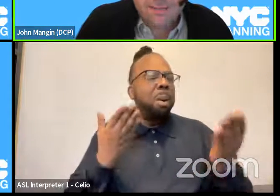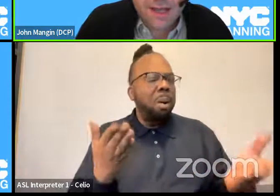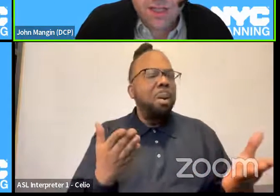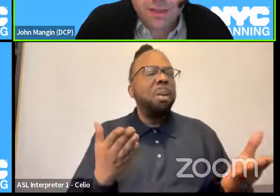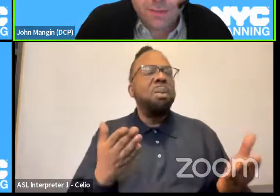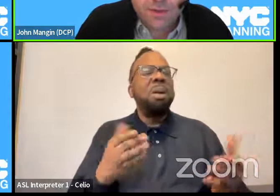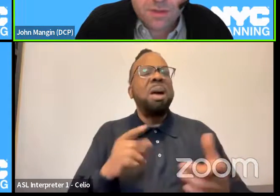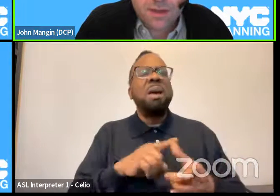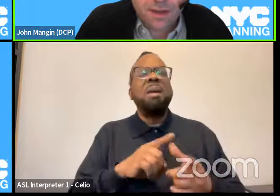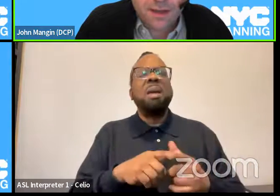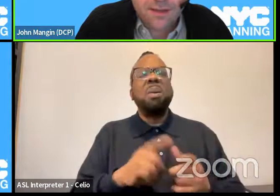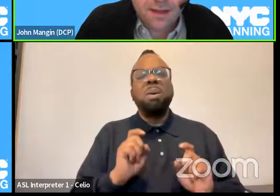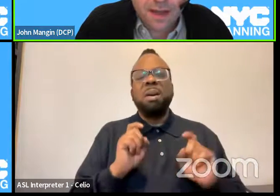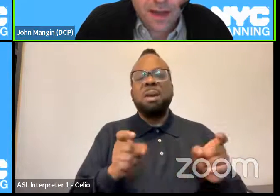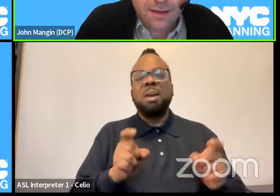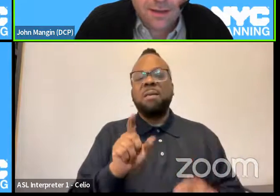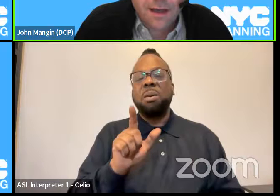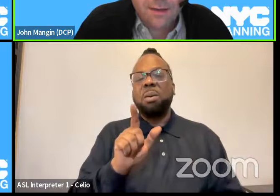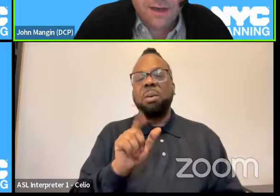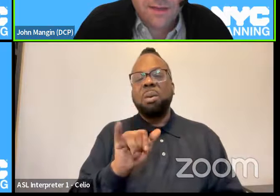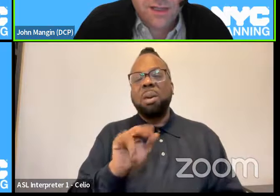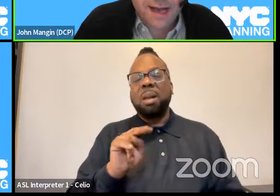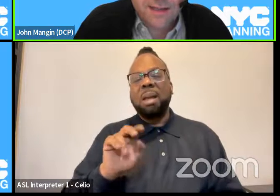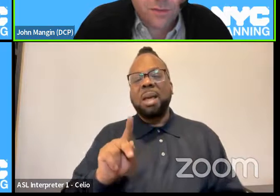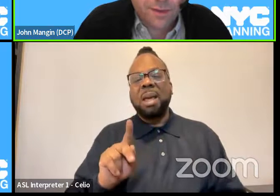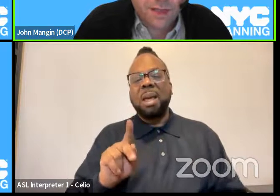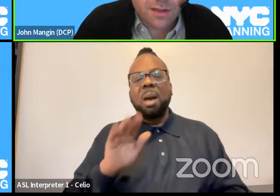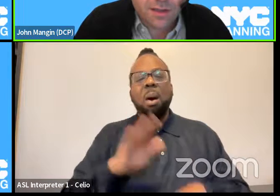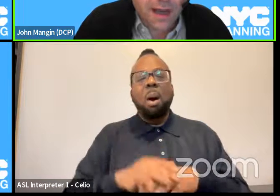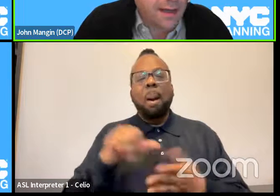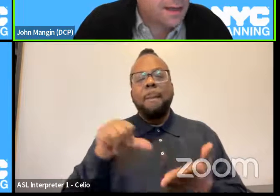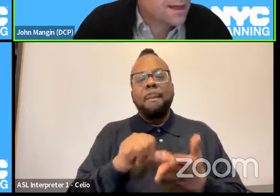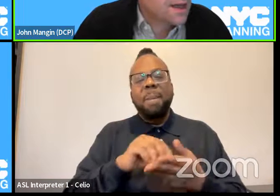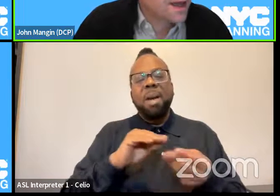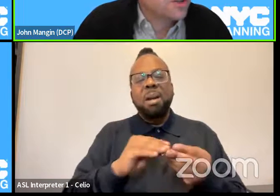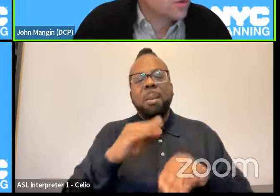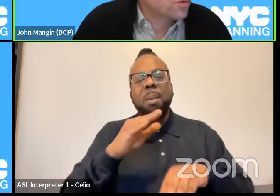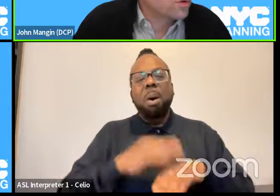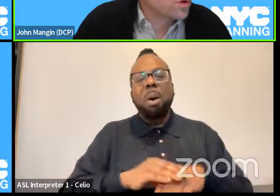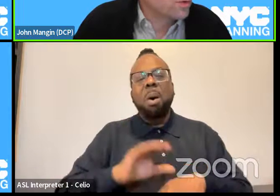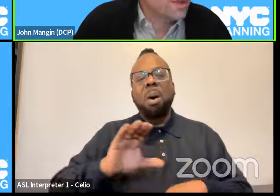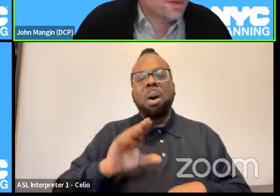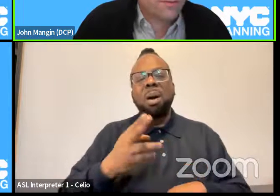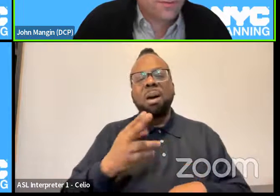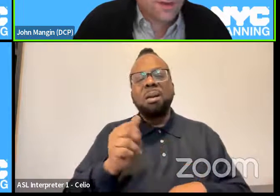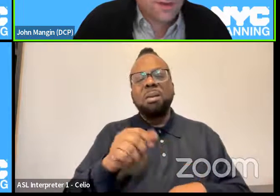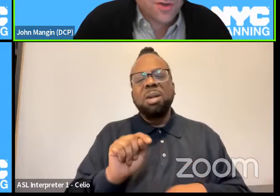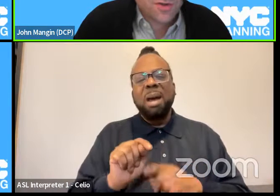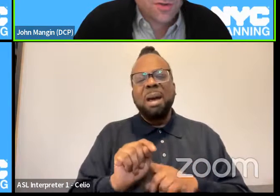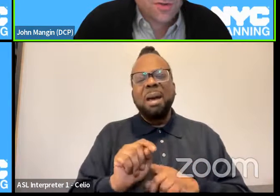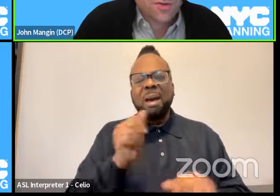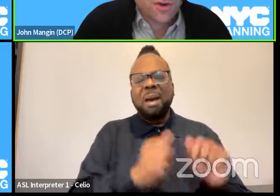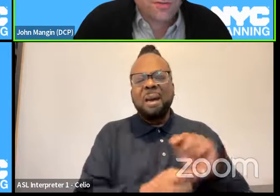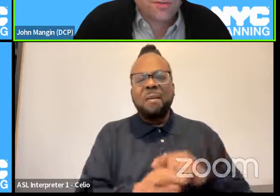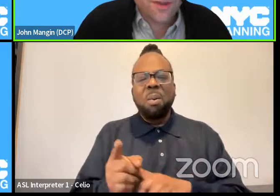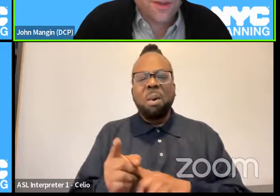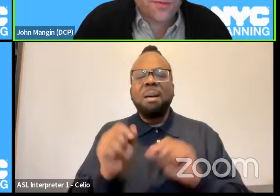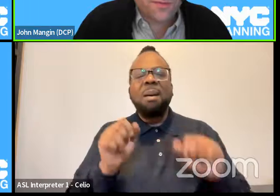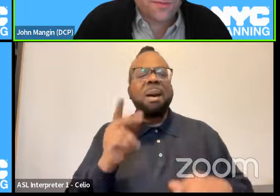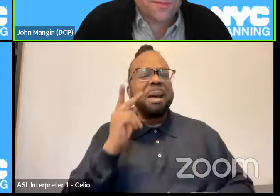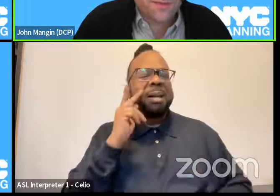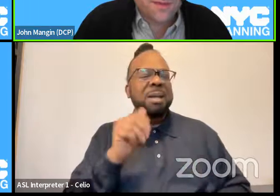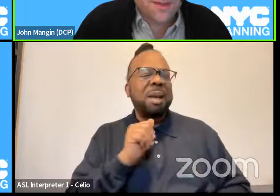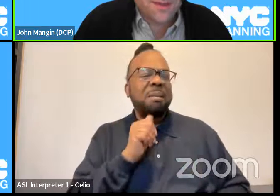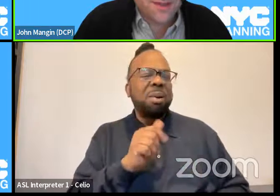link and the page numbers to that in the chat so everybody can look at it. I don't know if